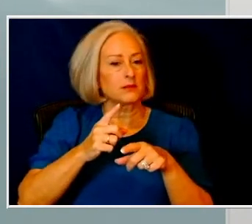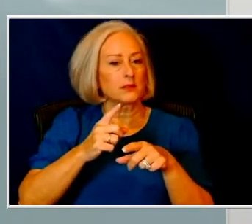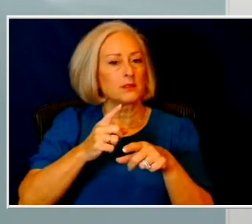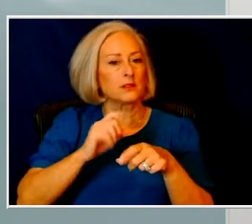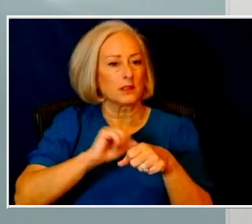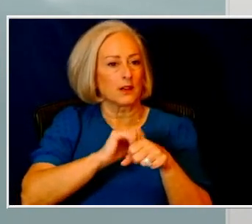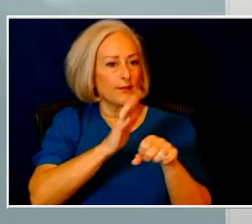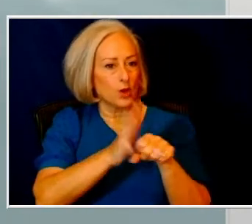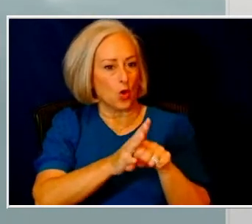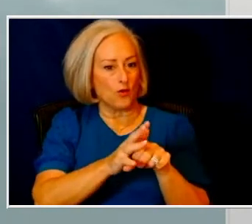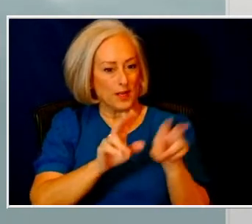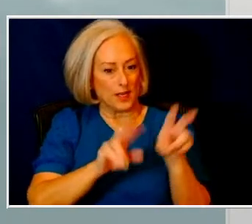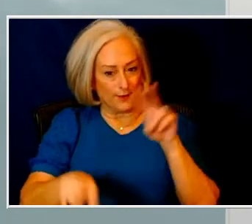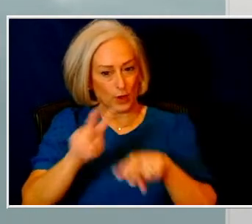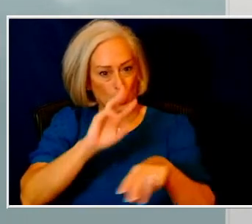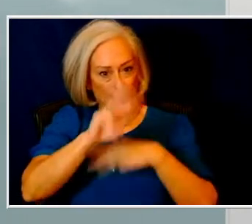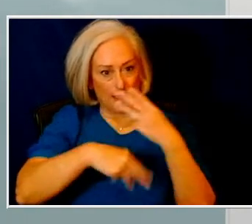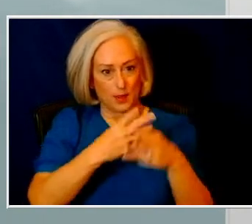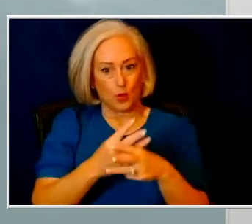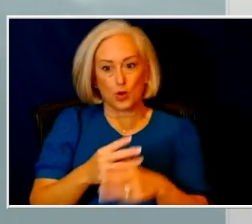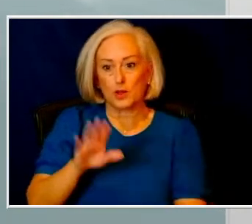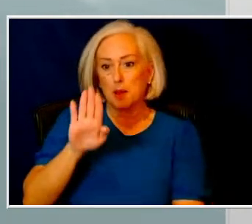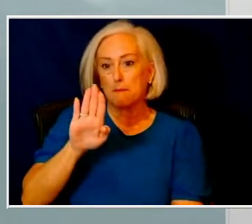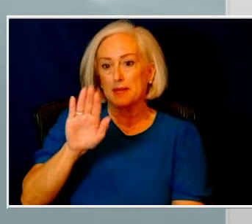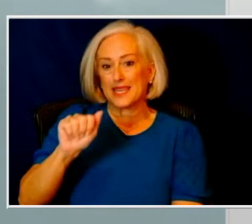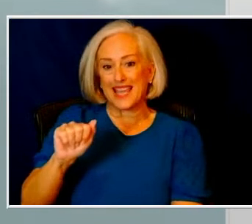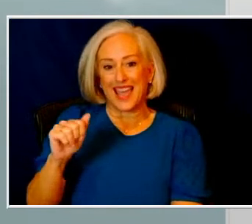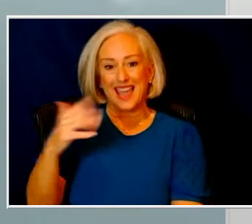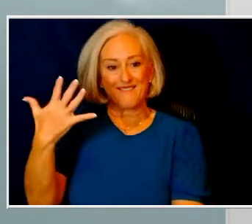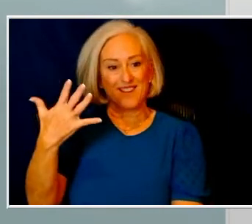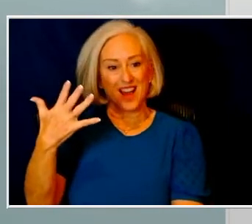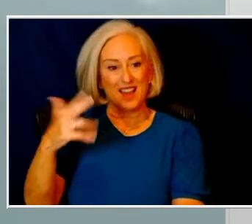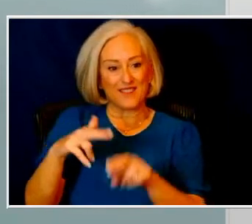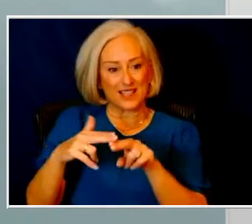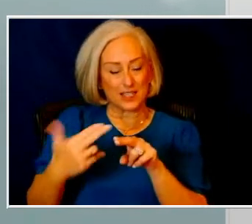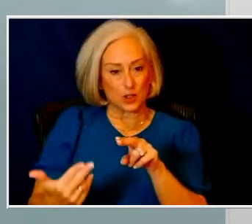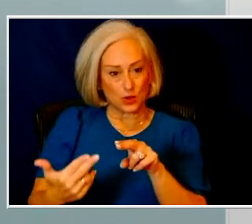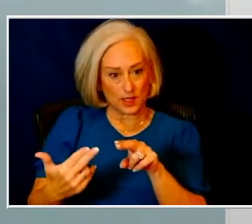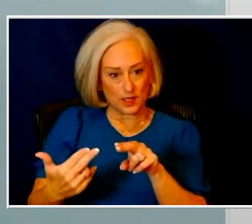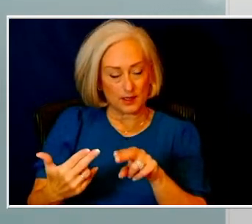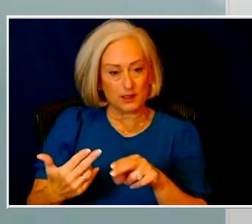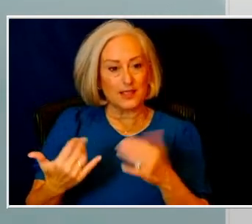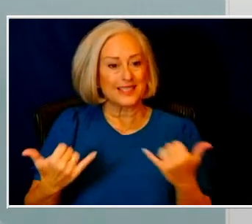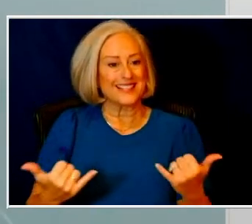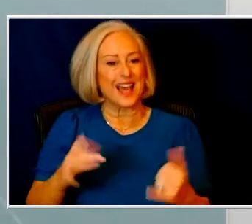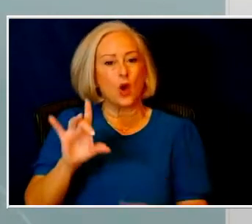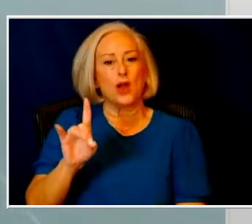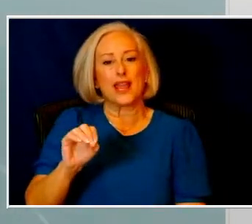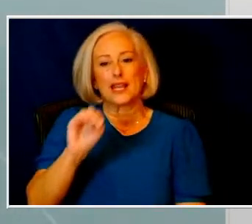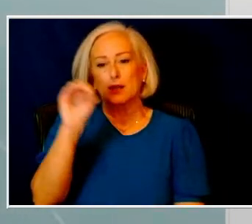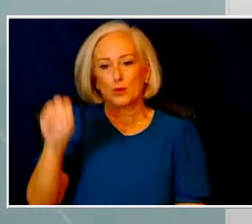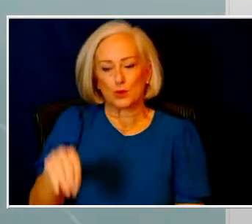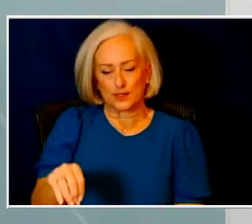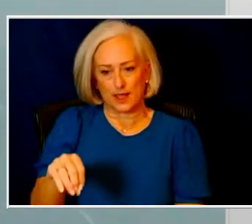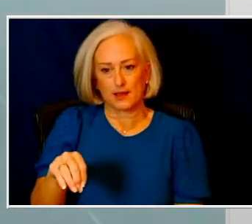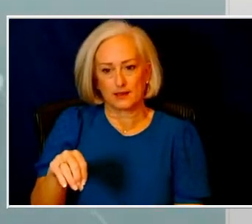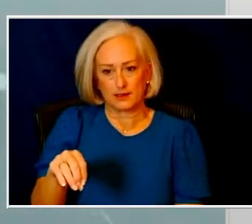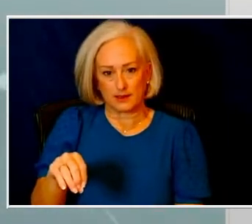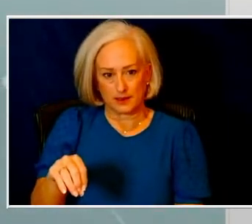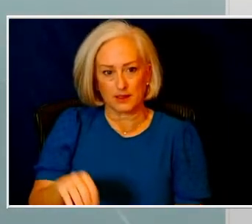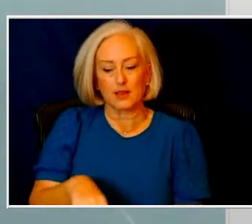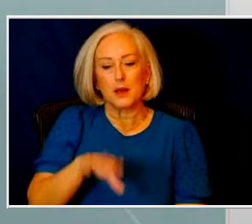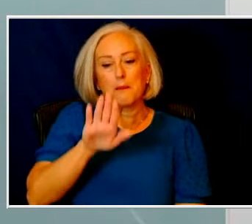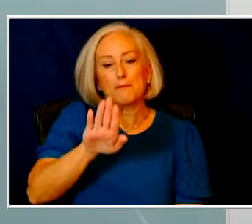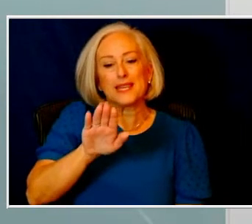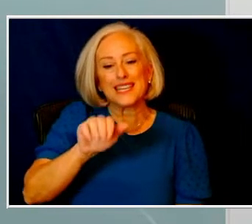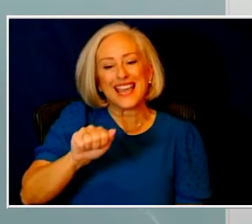we've seen is that BA.5 was up around 90-95% of cases, down to 80%. And there's another one, this BA.4, which is